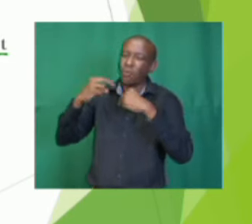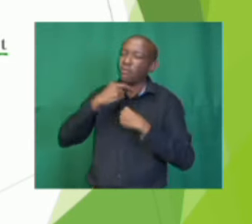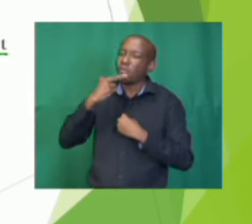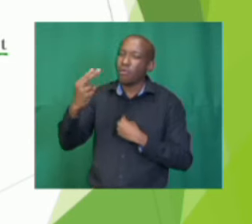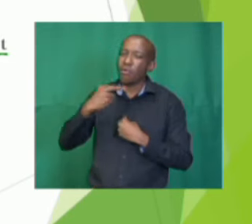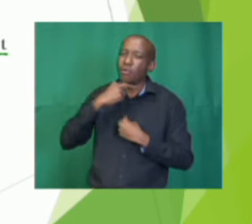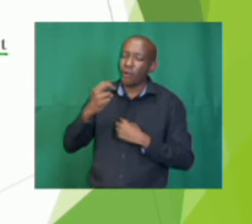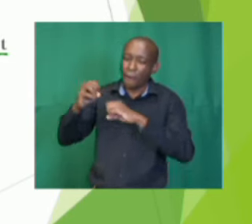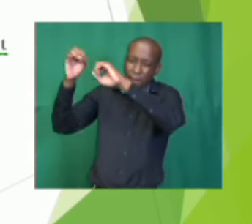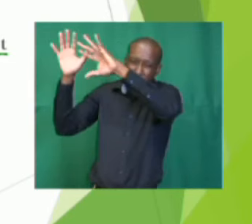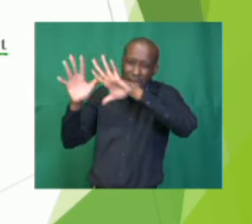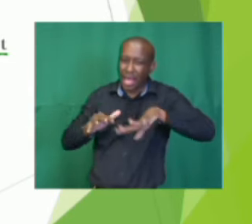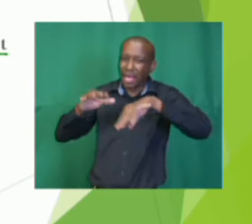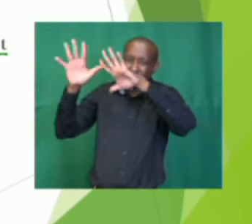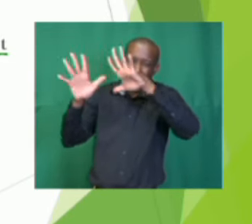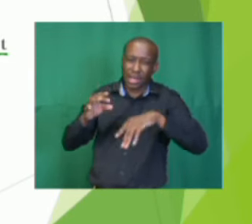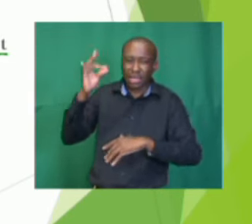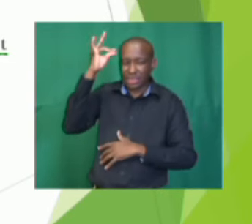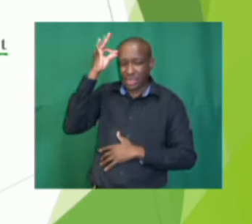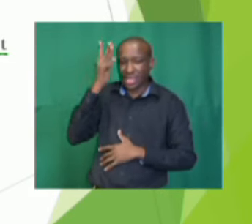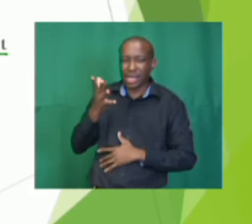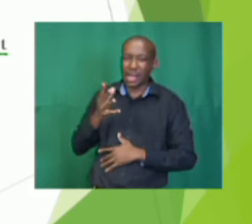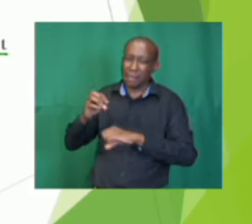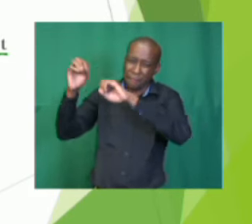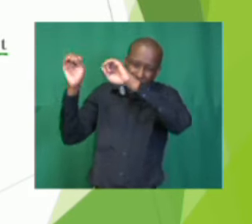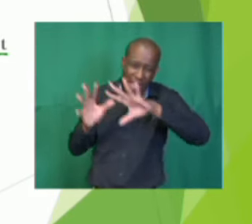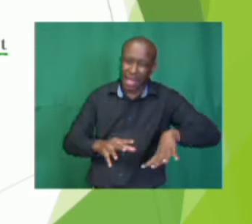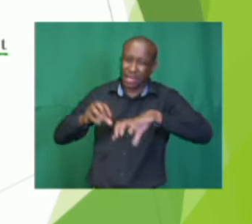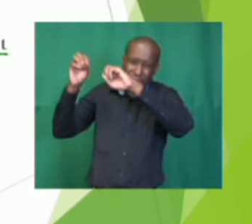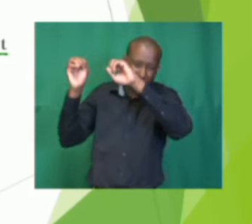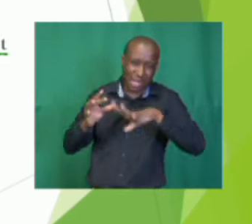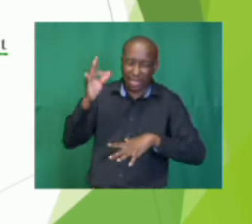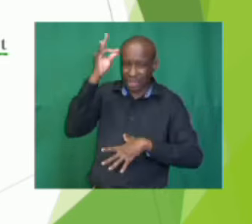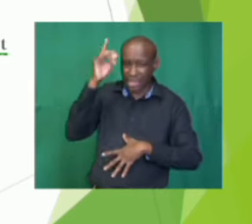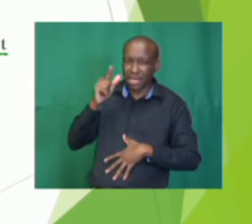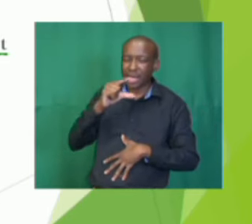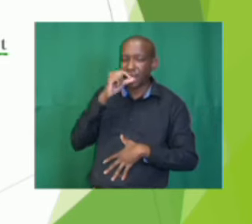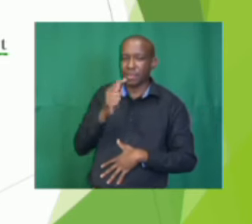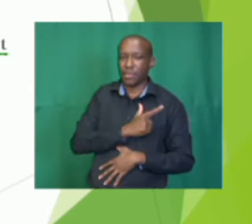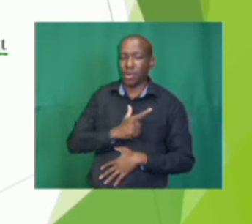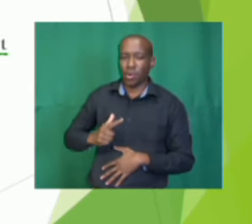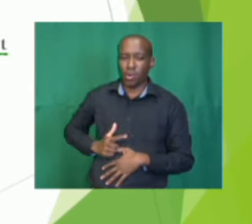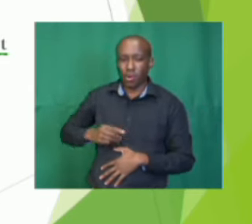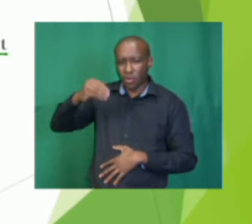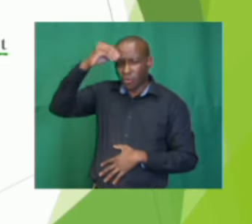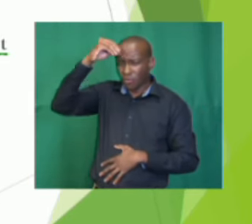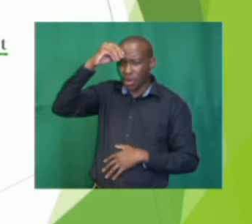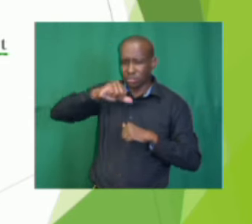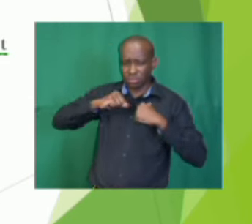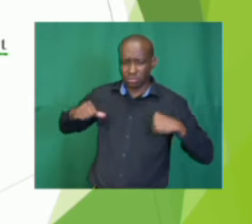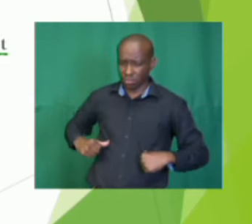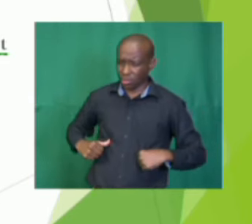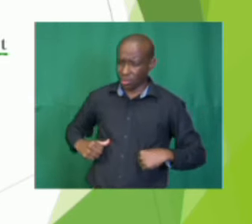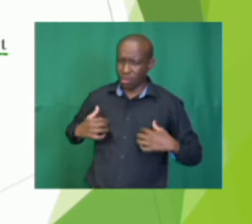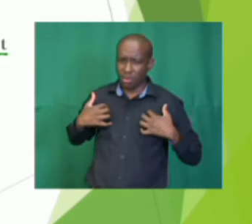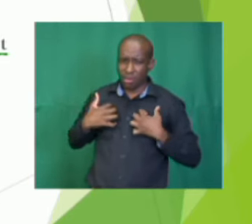saying, "Blessed is the King who comes in the name of the Lord." The Pharisees who were with the crowd were so worried